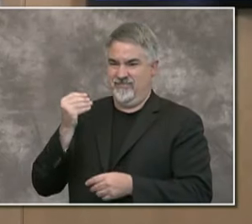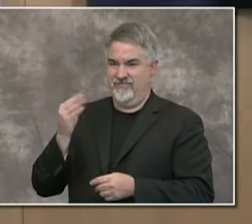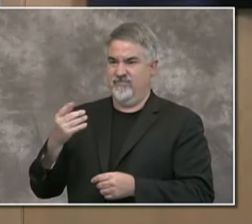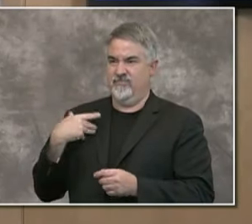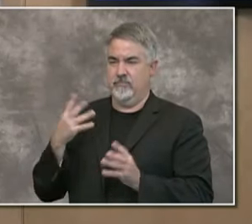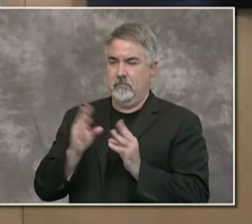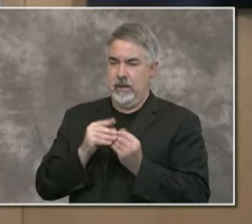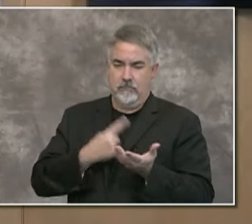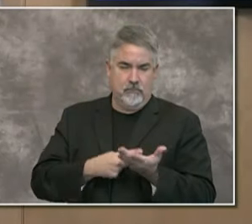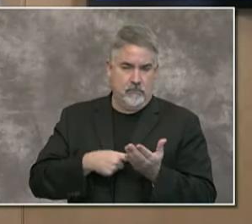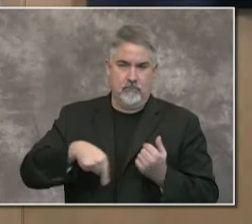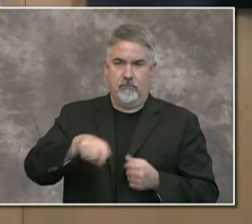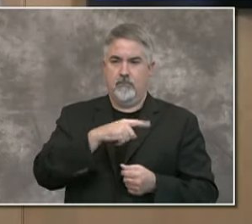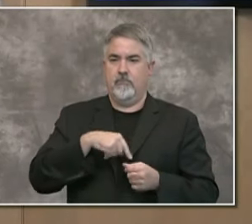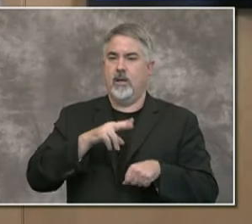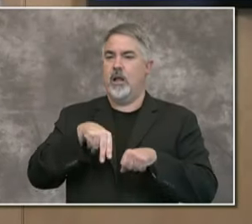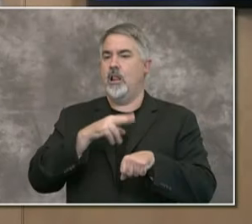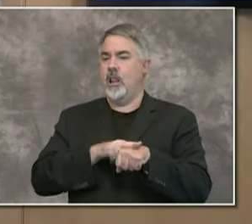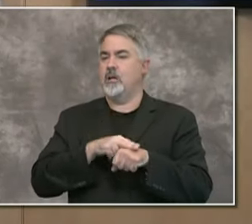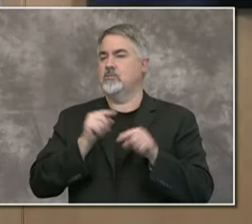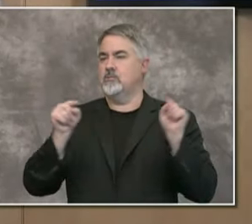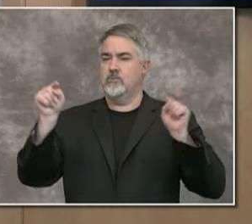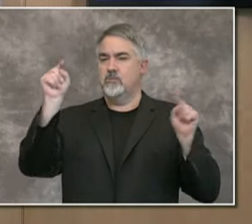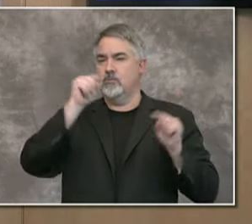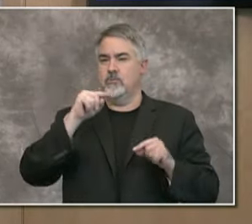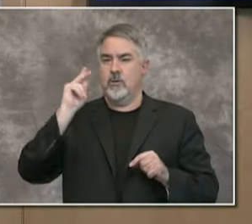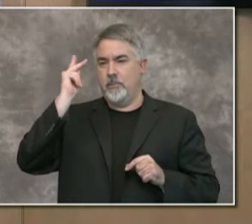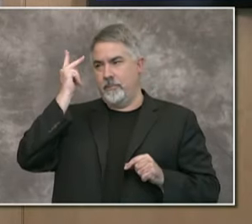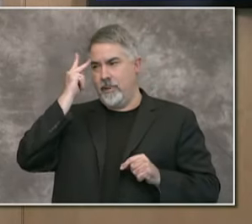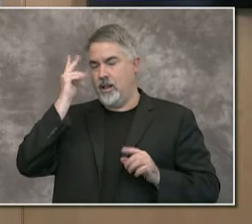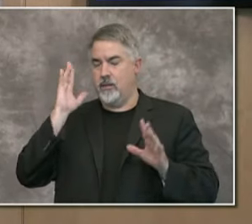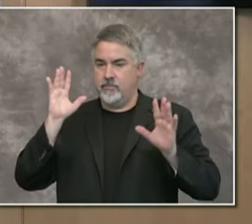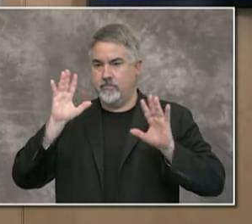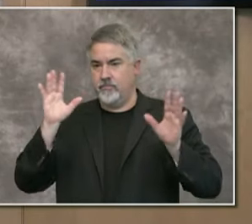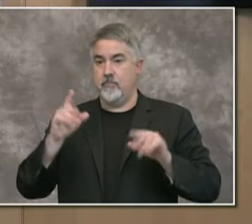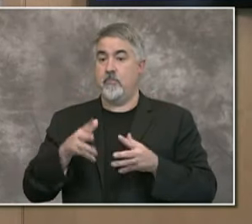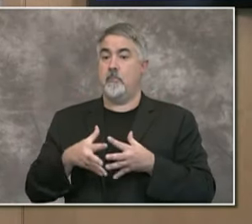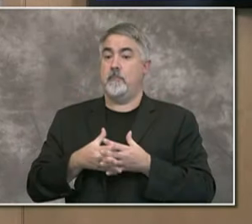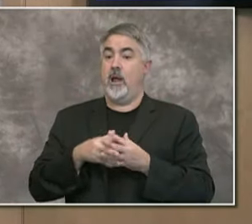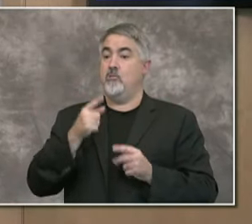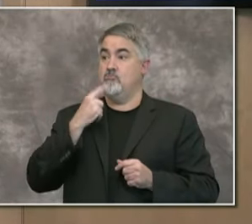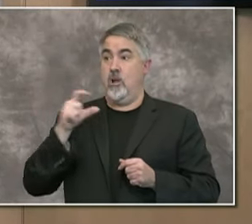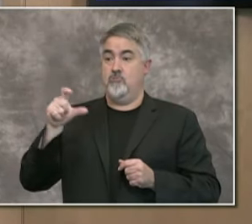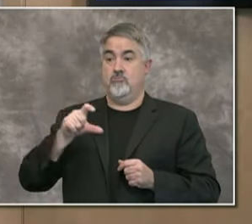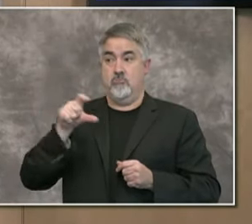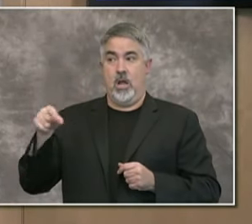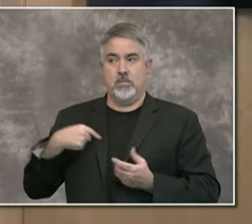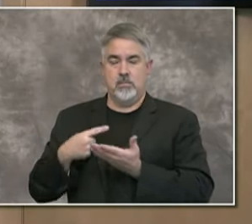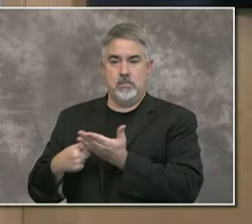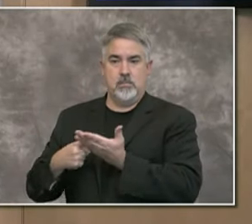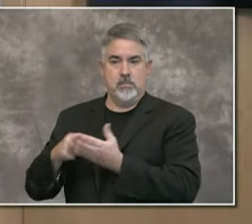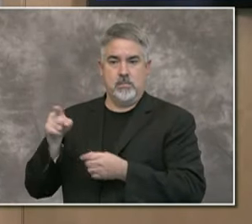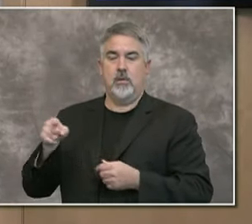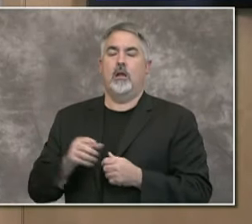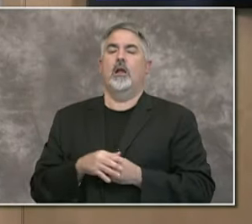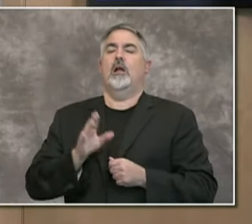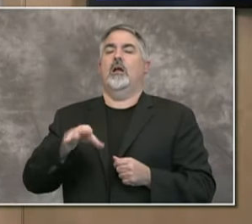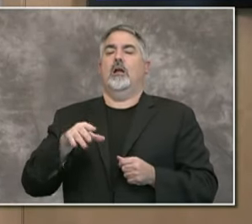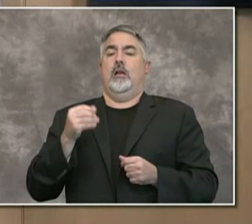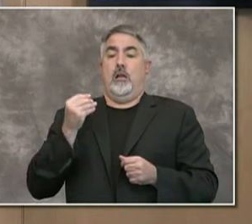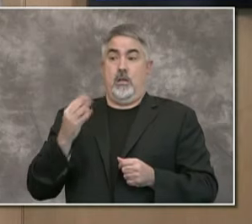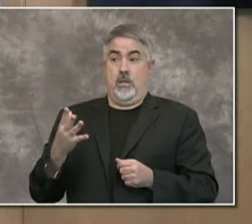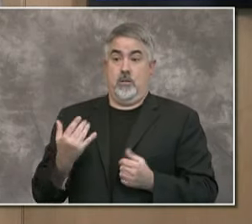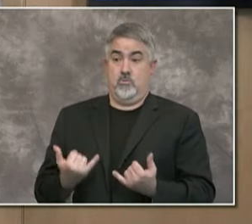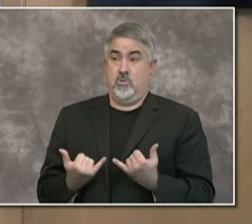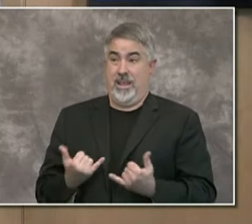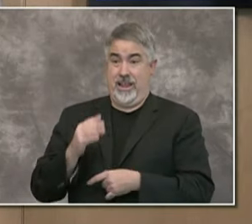with some national clinical leadership from the American Red Cross. Later today, we have a call scheduled